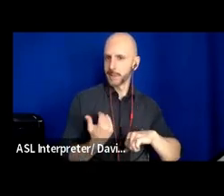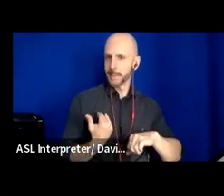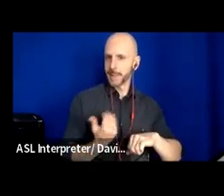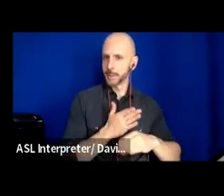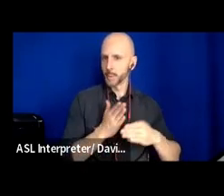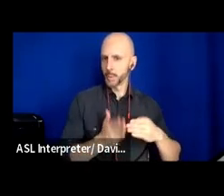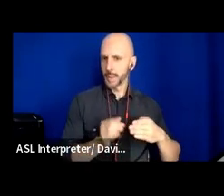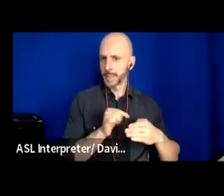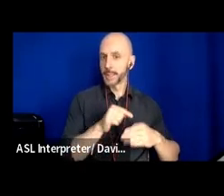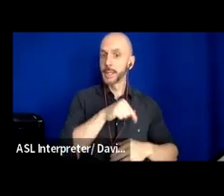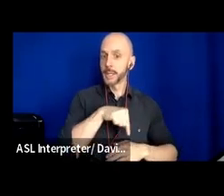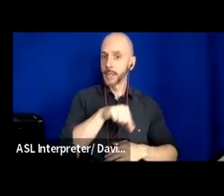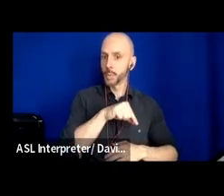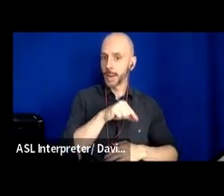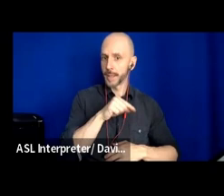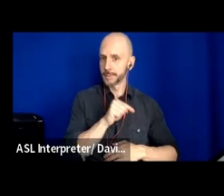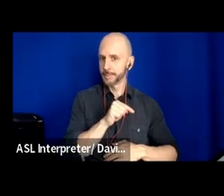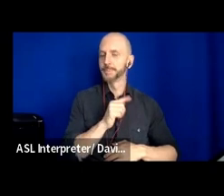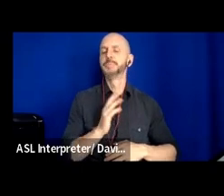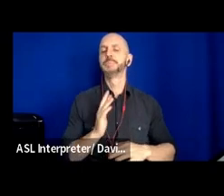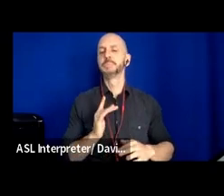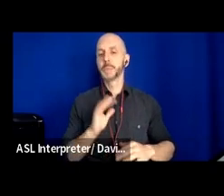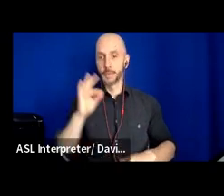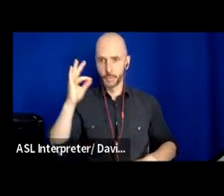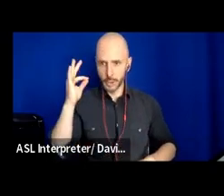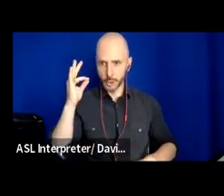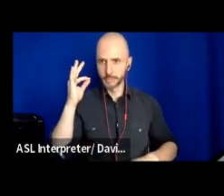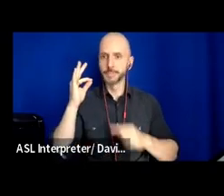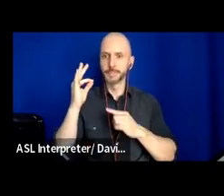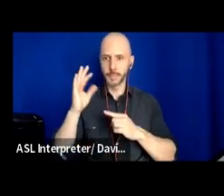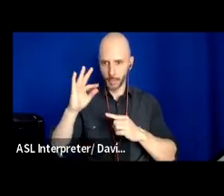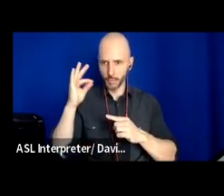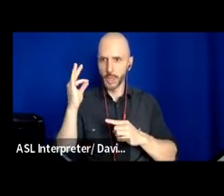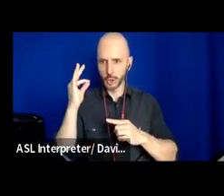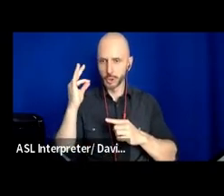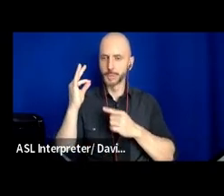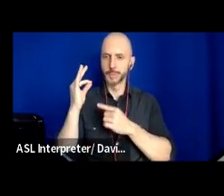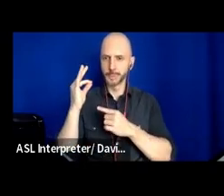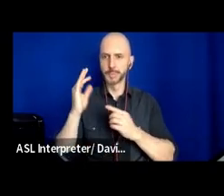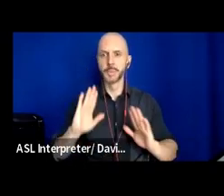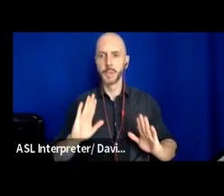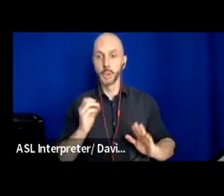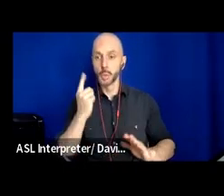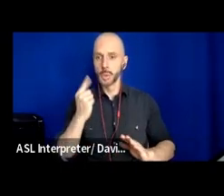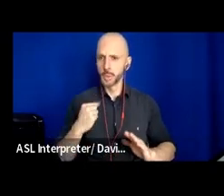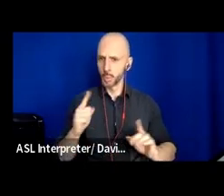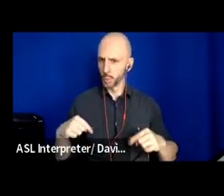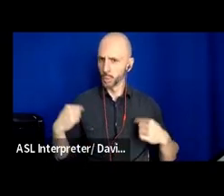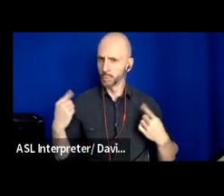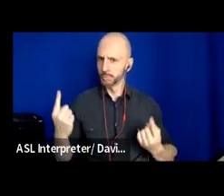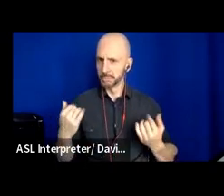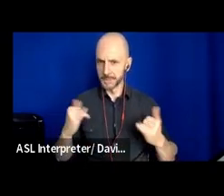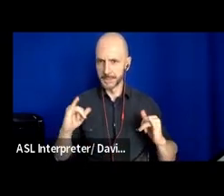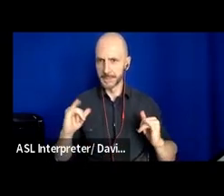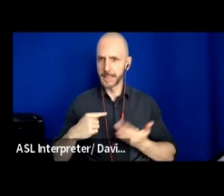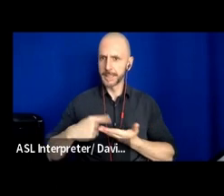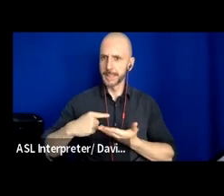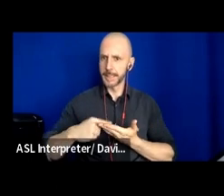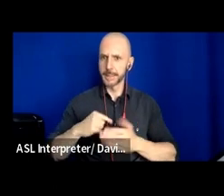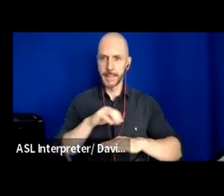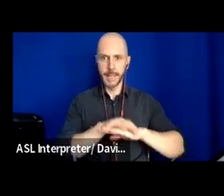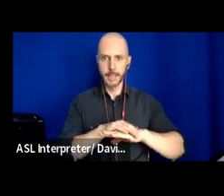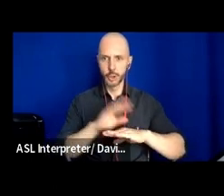French folks across this country, right? And that continuing conversation that we have about being a bilingual country and all. And frankly, yes, here